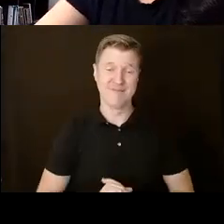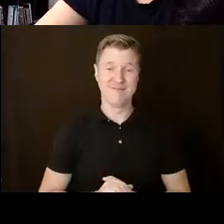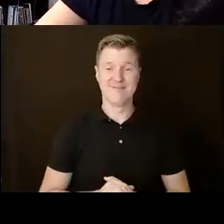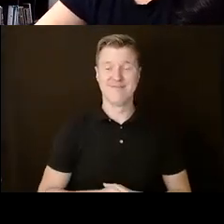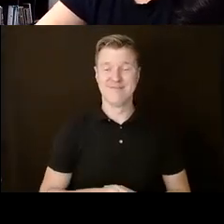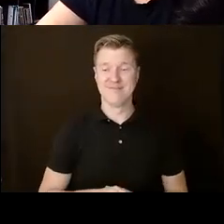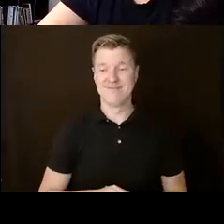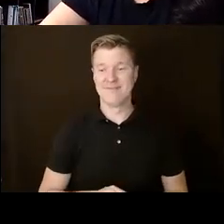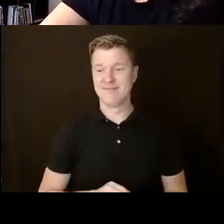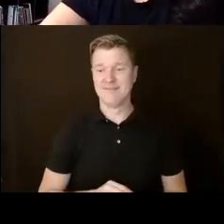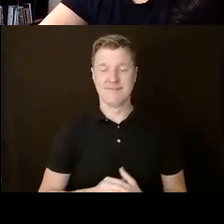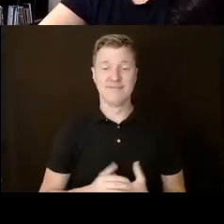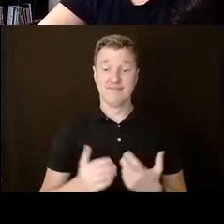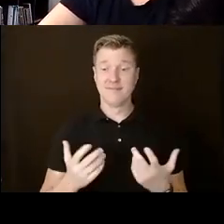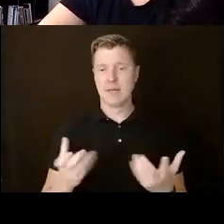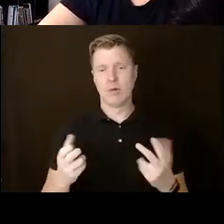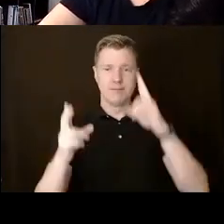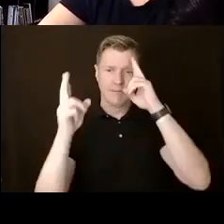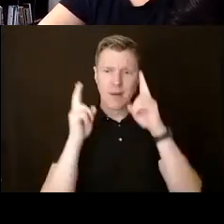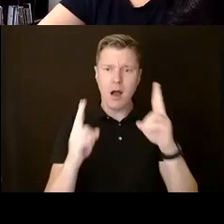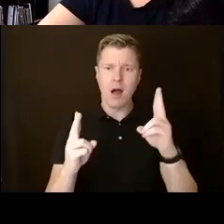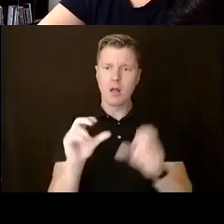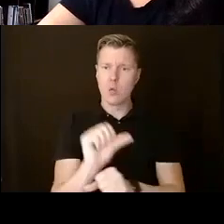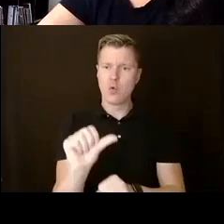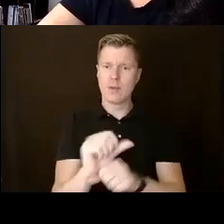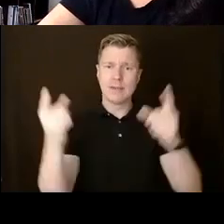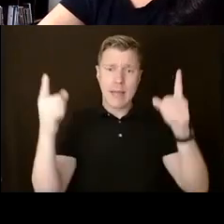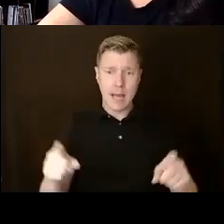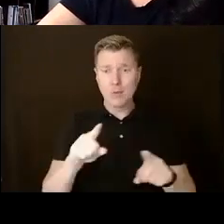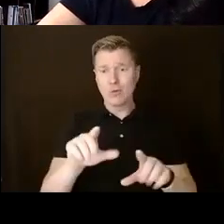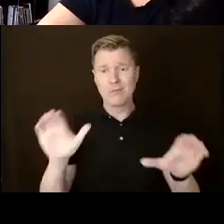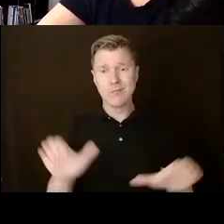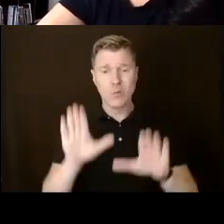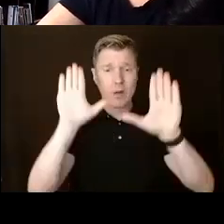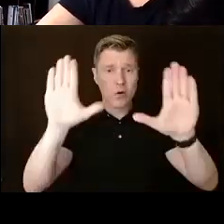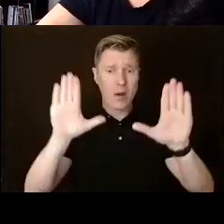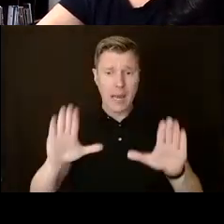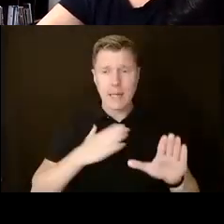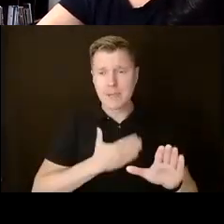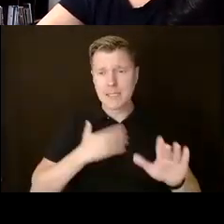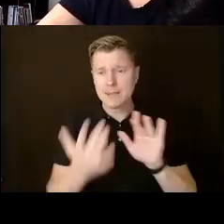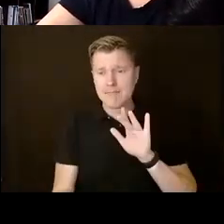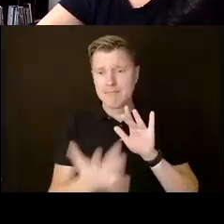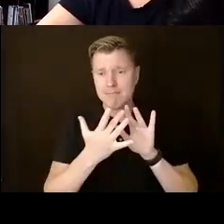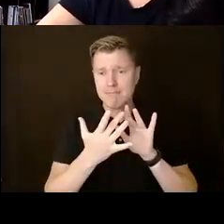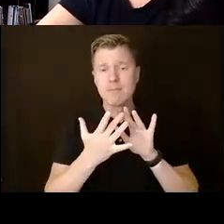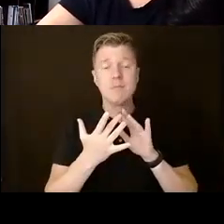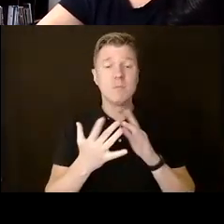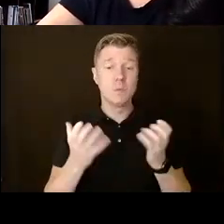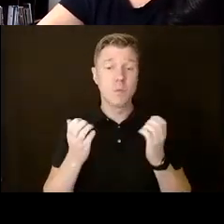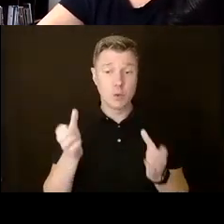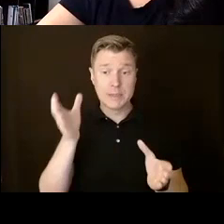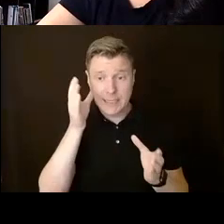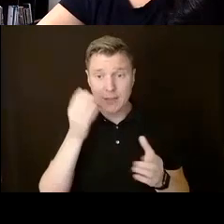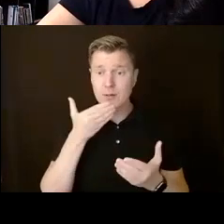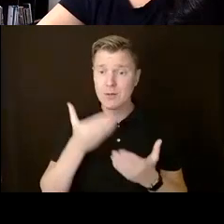And I, you know, just want to really honor the work that you're doing. You're doing great. And, yeah, reach out to us. We want to hear like good